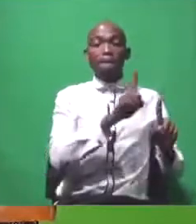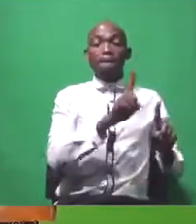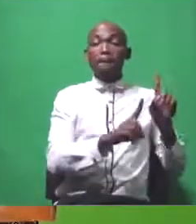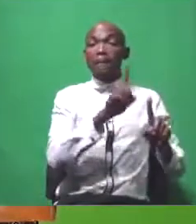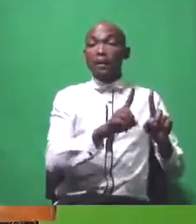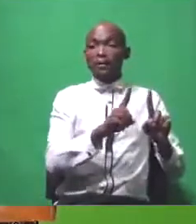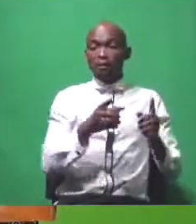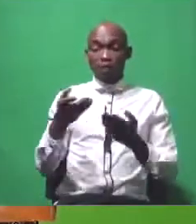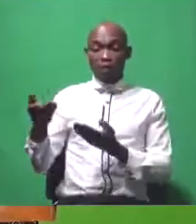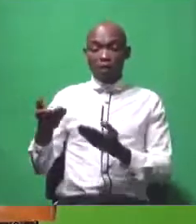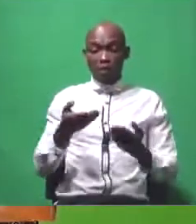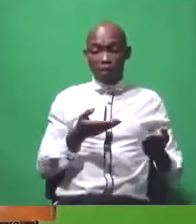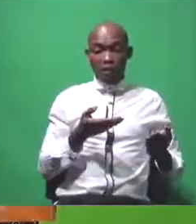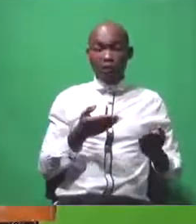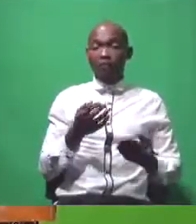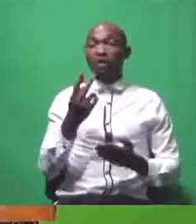plant will receive